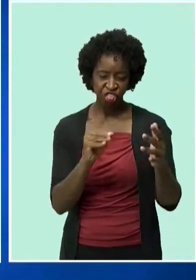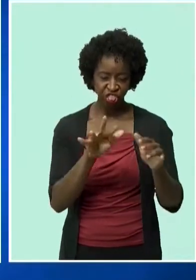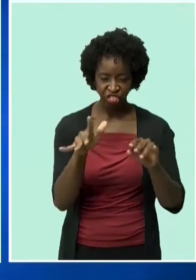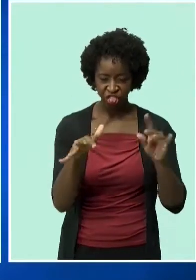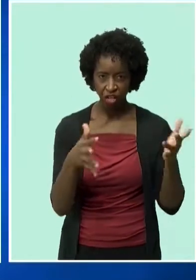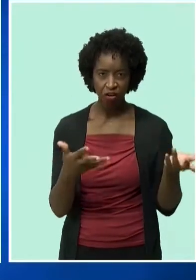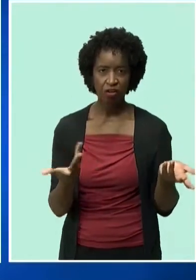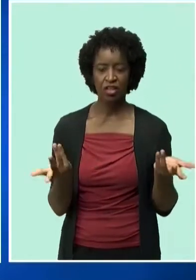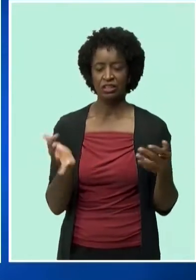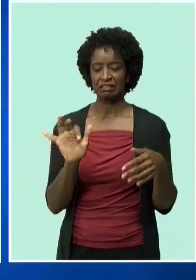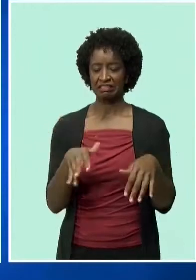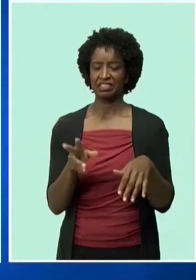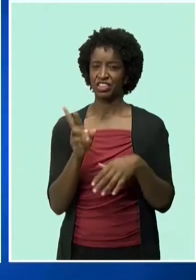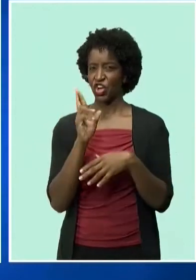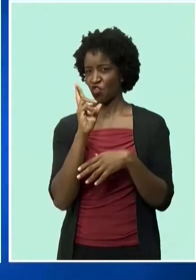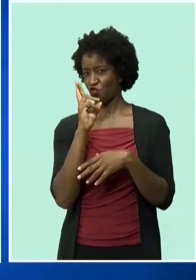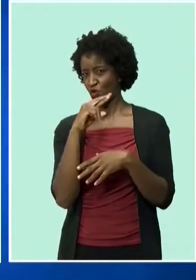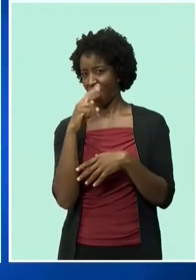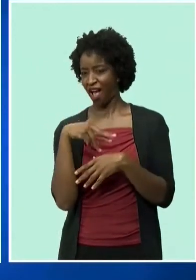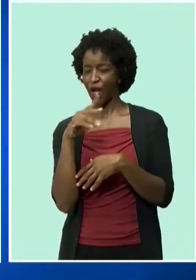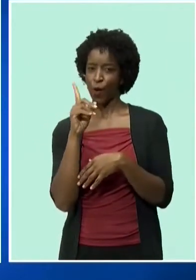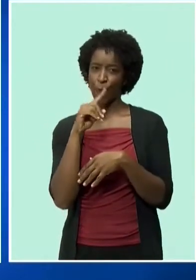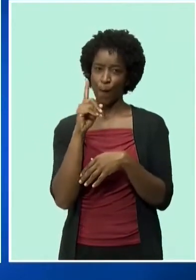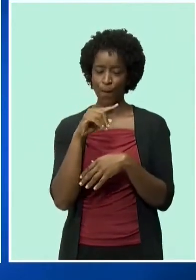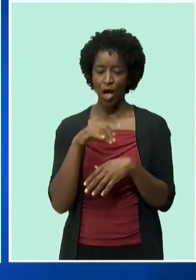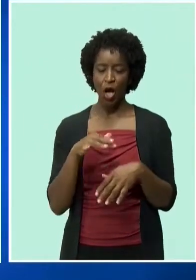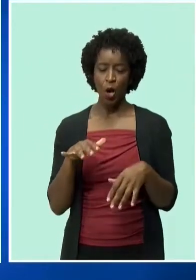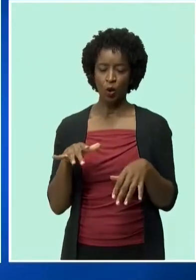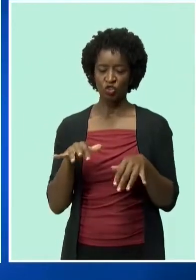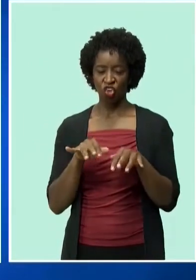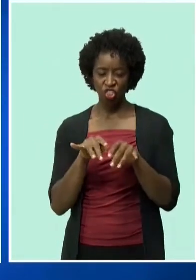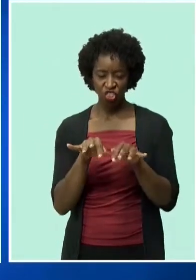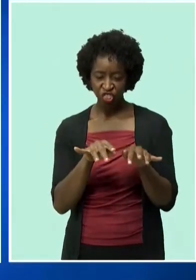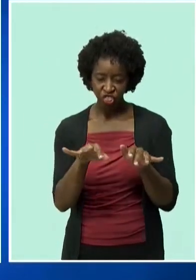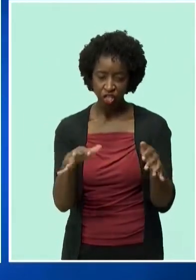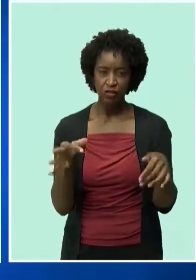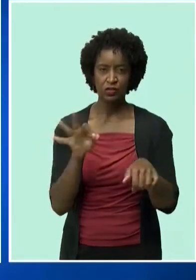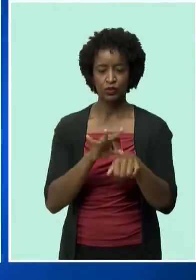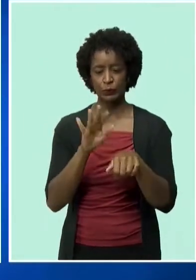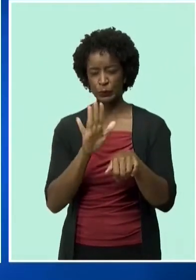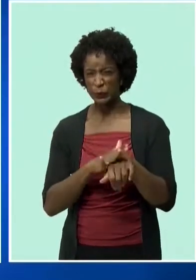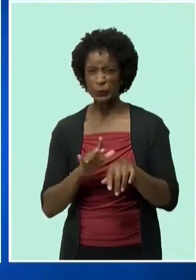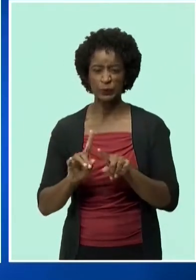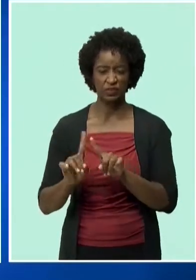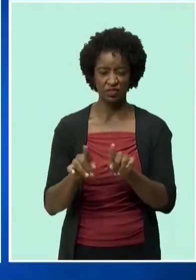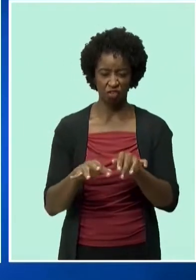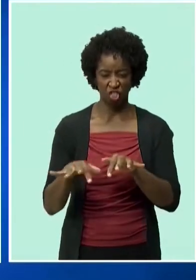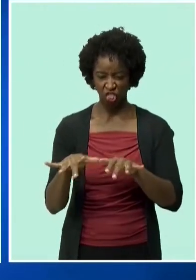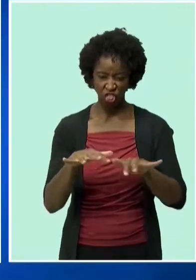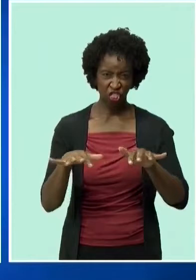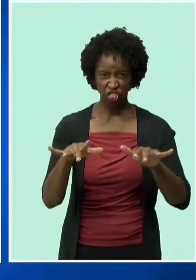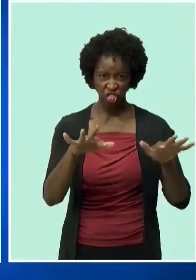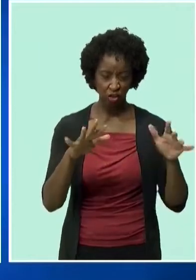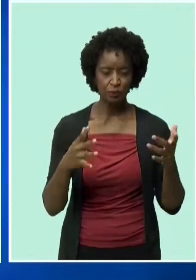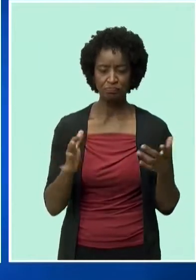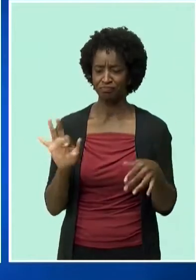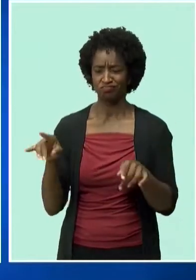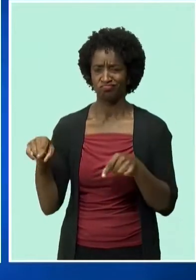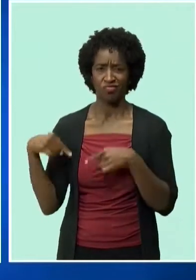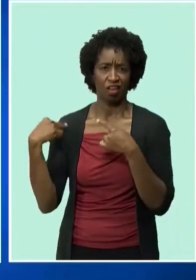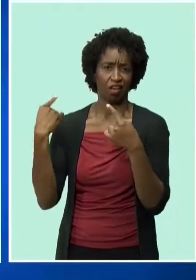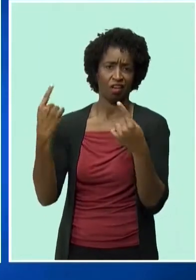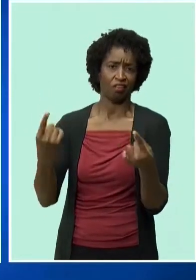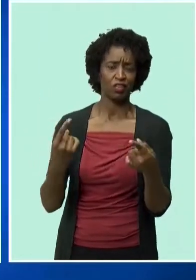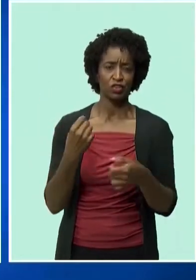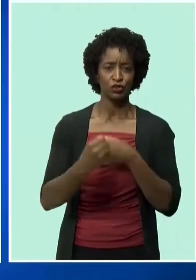be a harborage, that's the old word they use, harborage of vermin, mosquitoes, rats, and so on. It's been there for a long time.